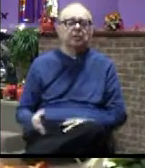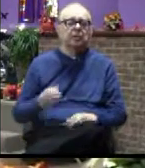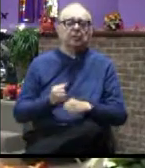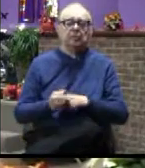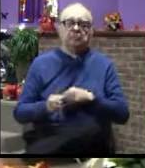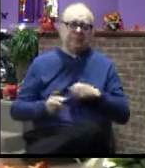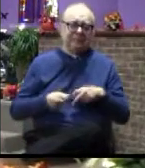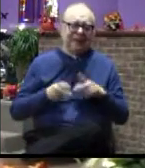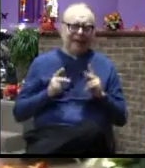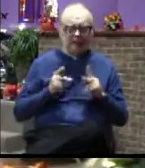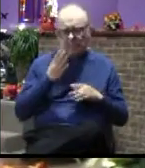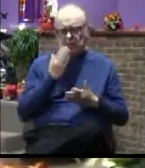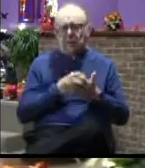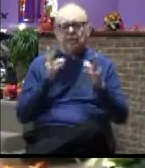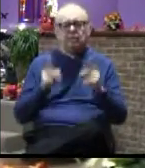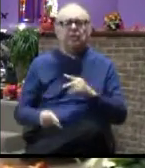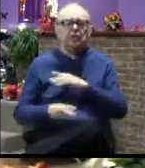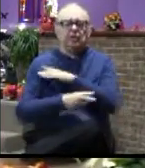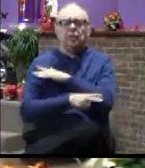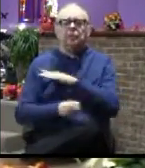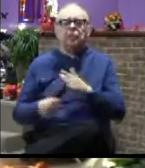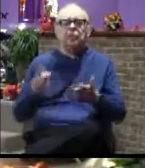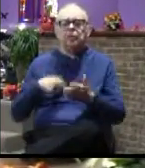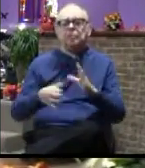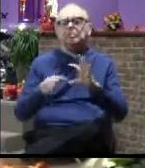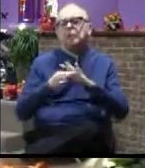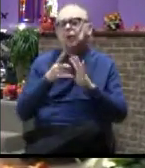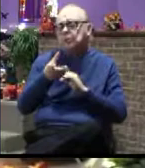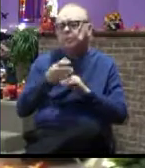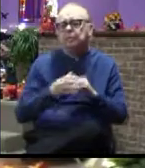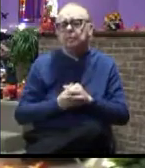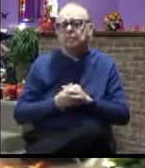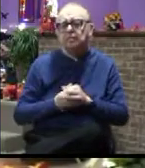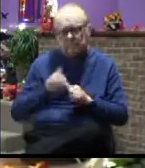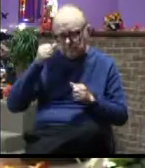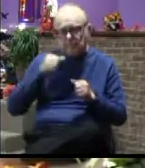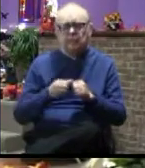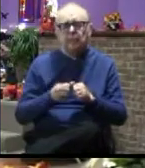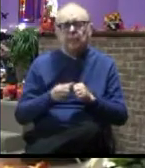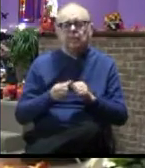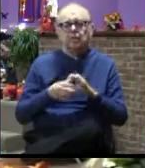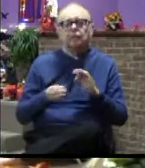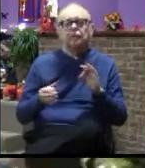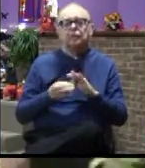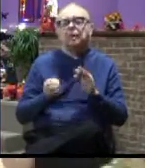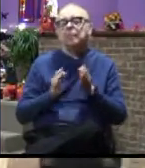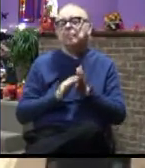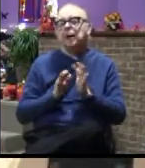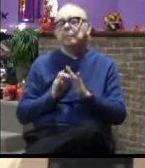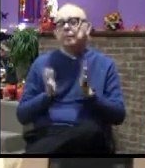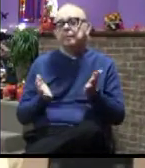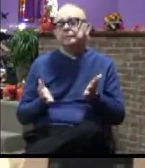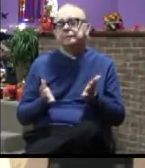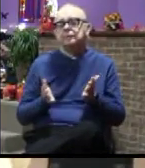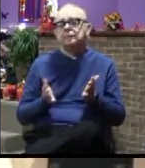And you get really upset because someone stole what belonged to you. If remember, there was a story in the Bible.